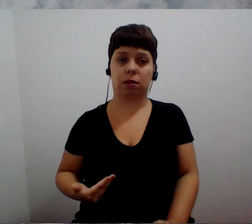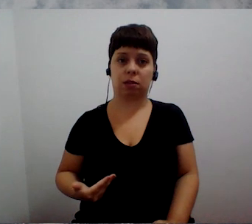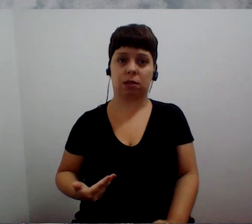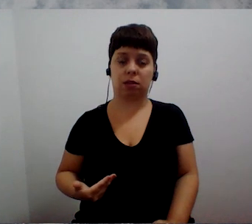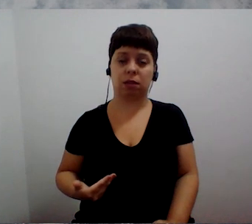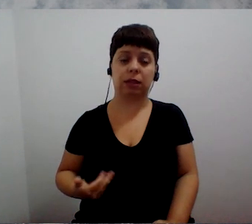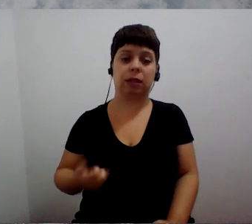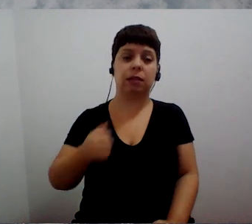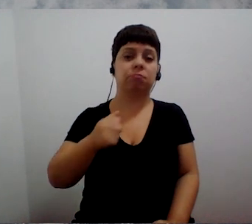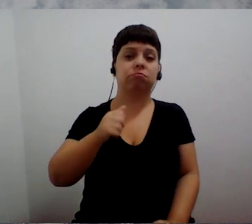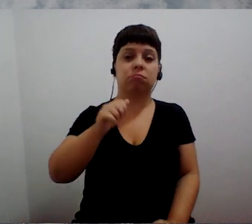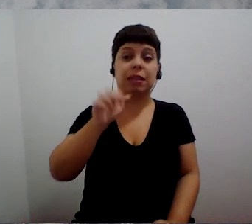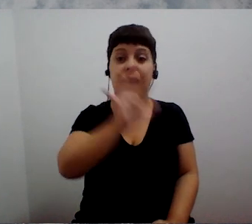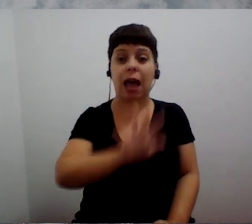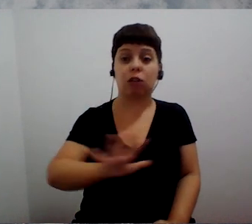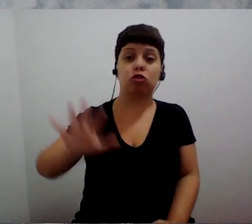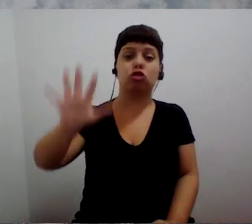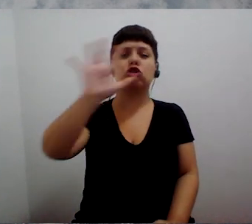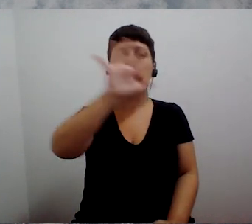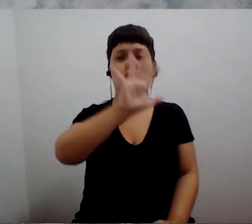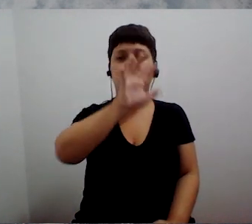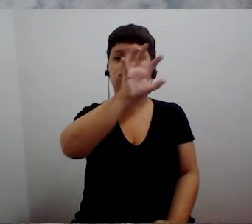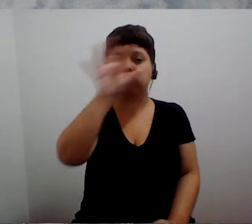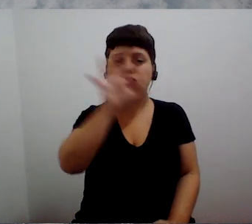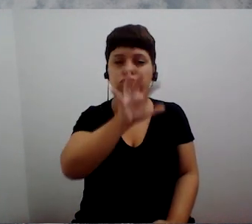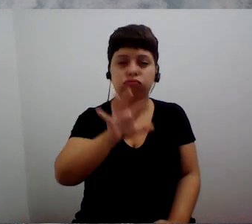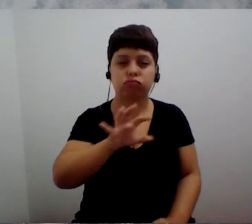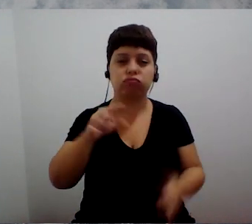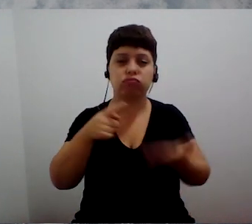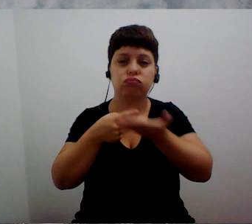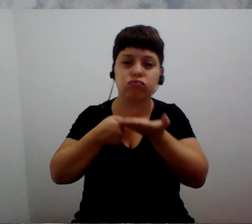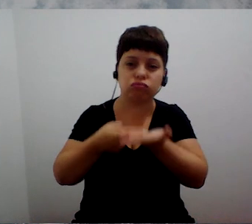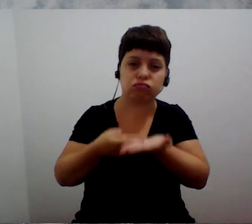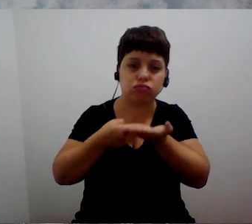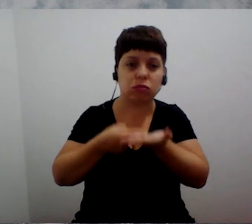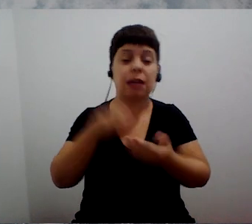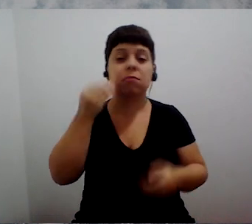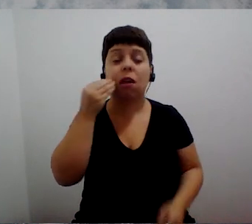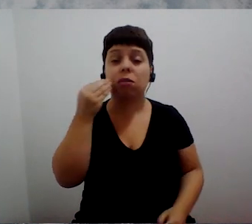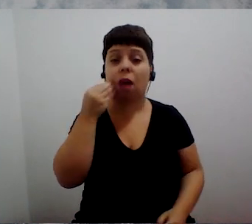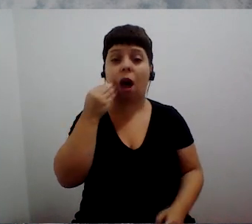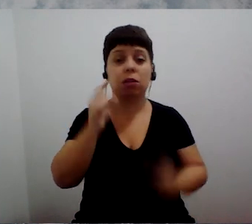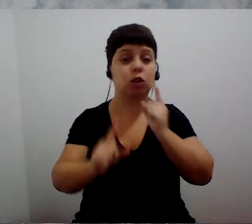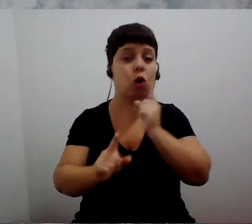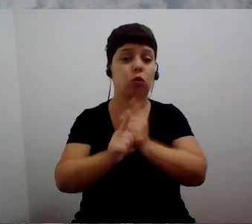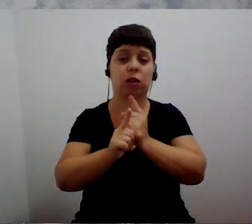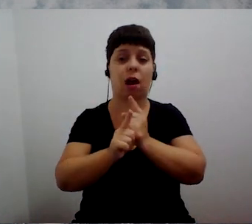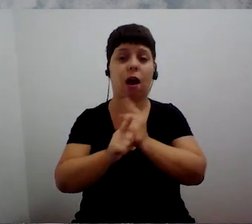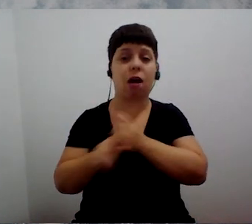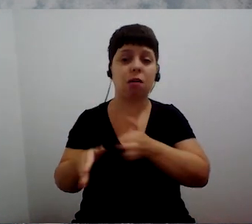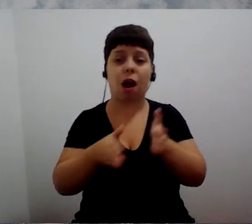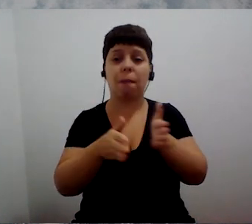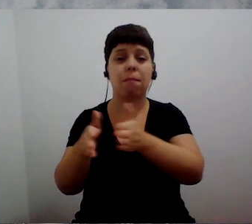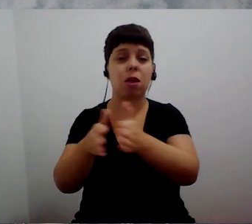national and subnational governance and coalitions so we can find new pathways to really